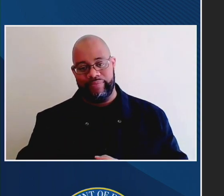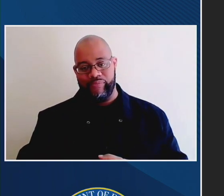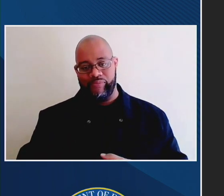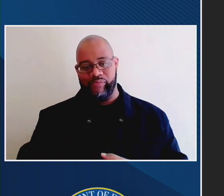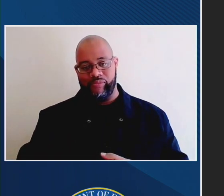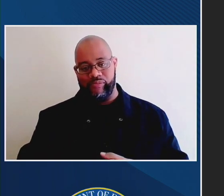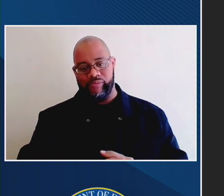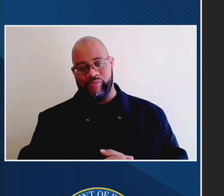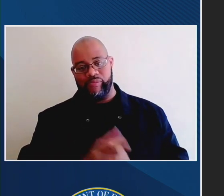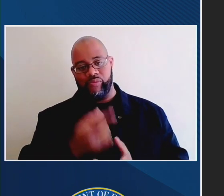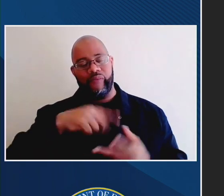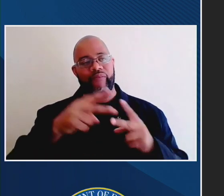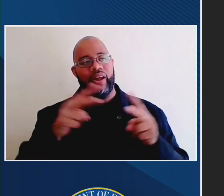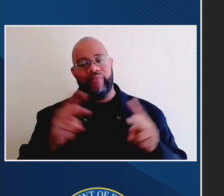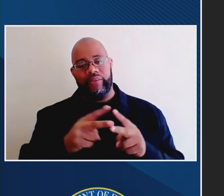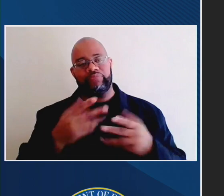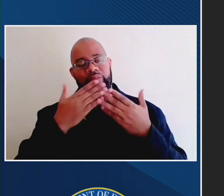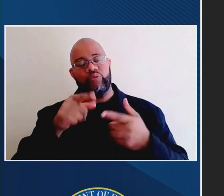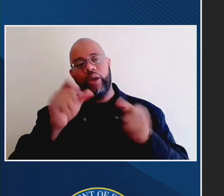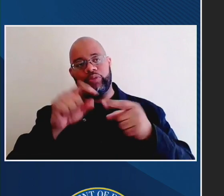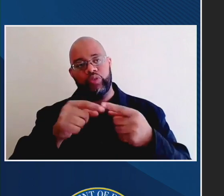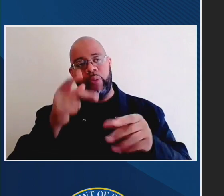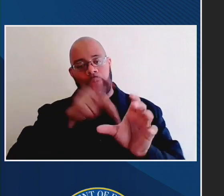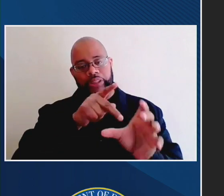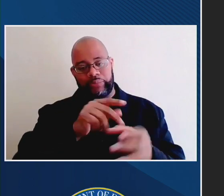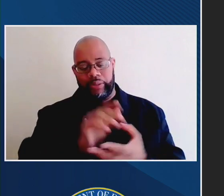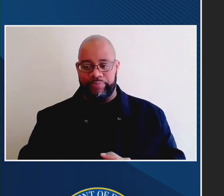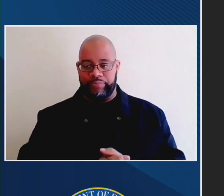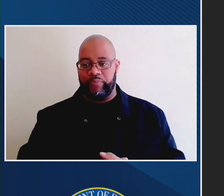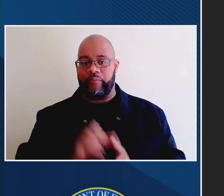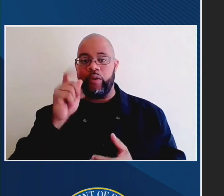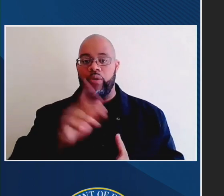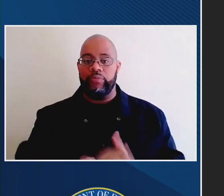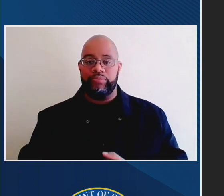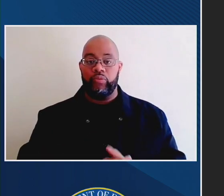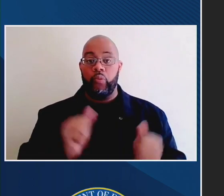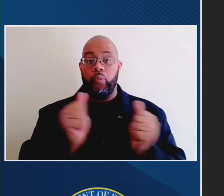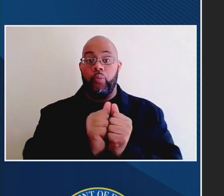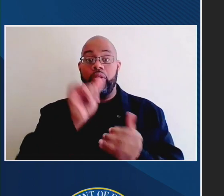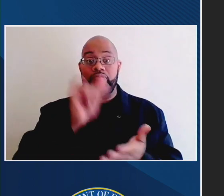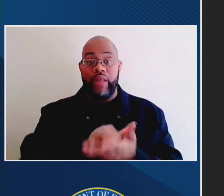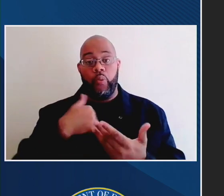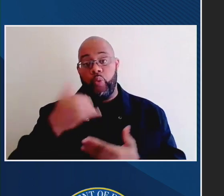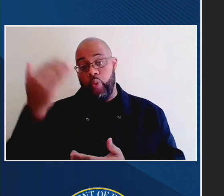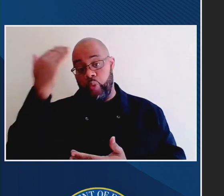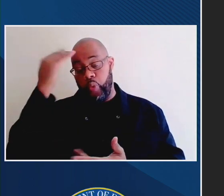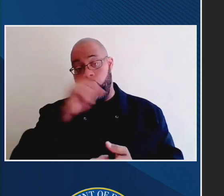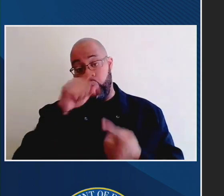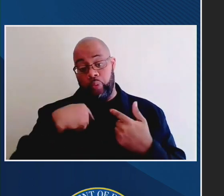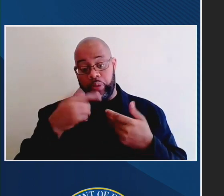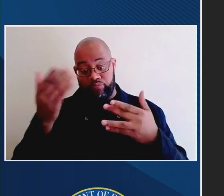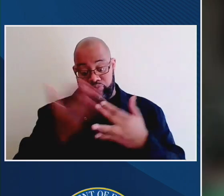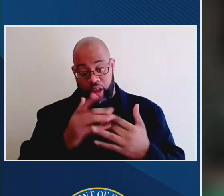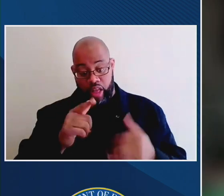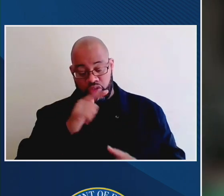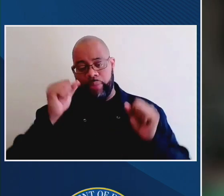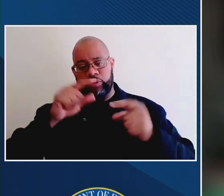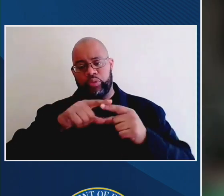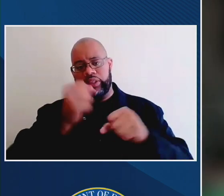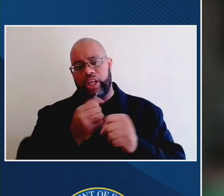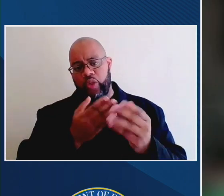We're very grateful that you were able to participate. Okay, so with that being said, we know when we broke for lunch, we were able to get